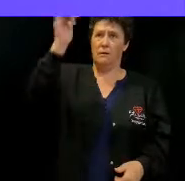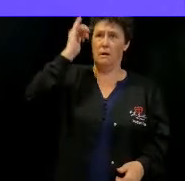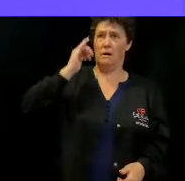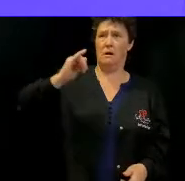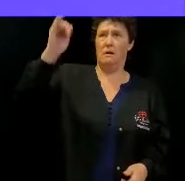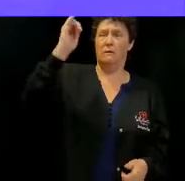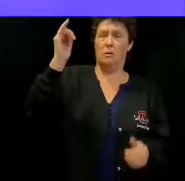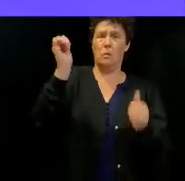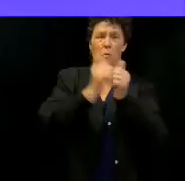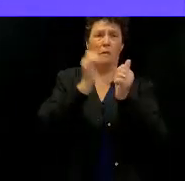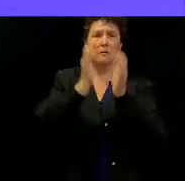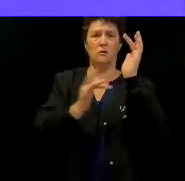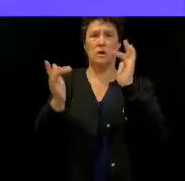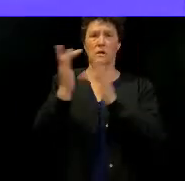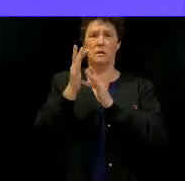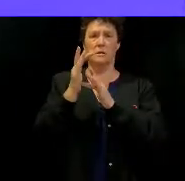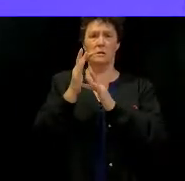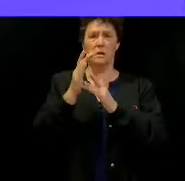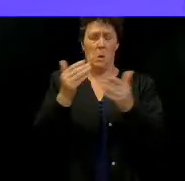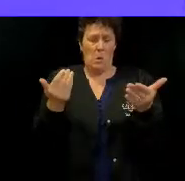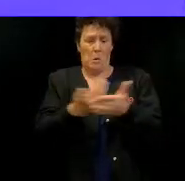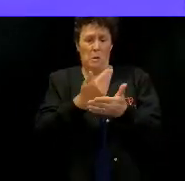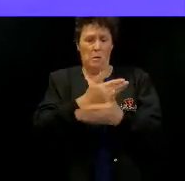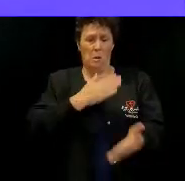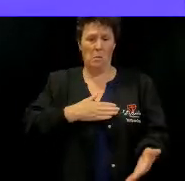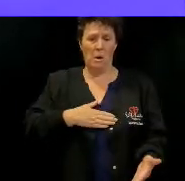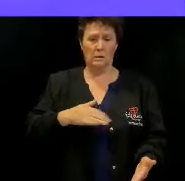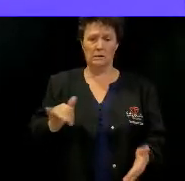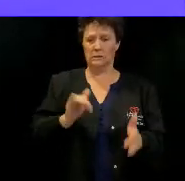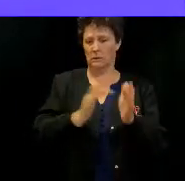body. Just like Jesus' body.